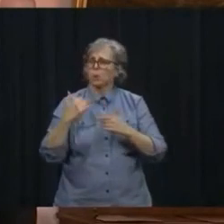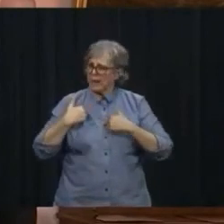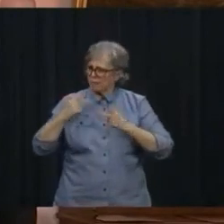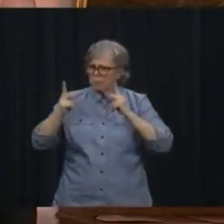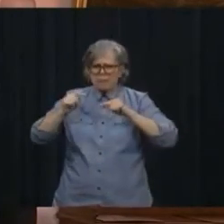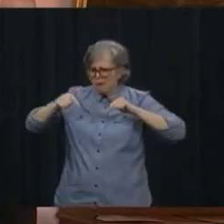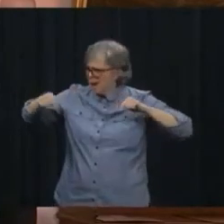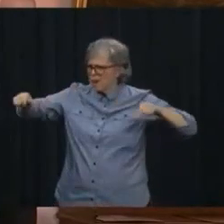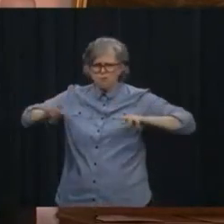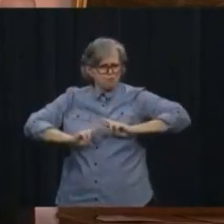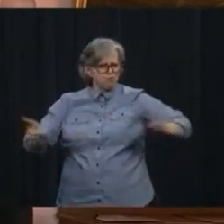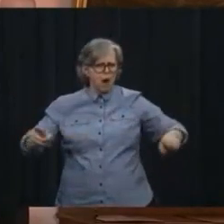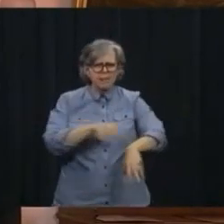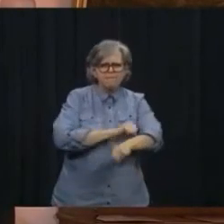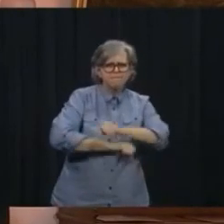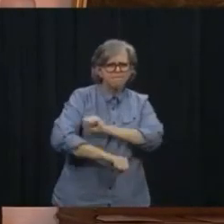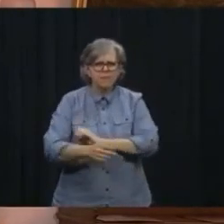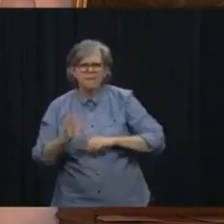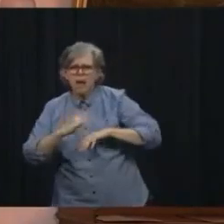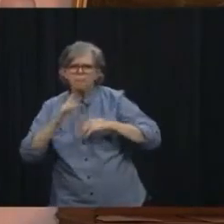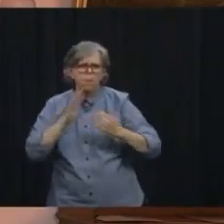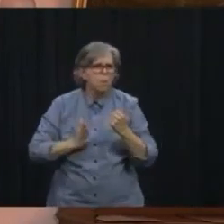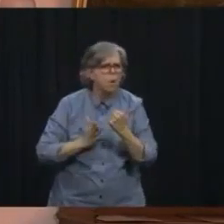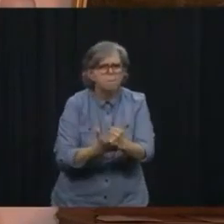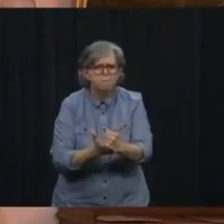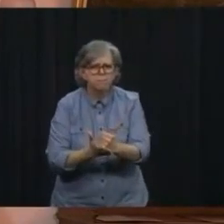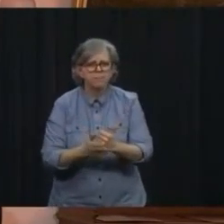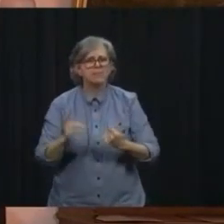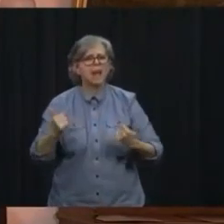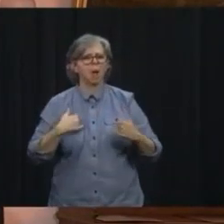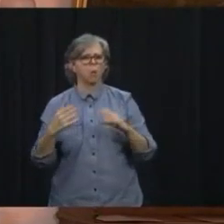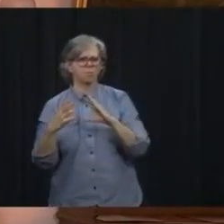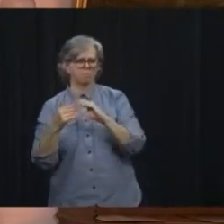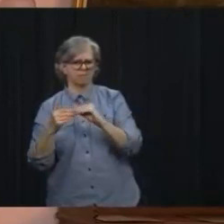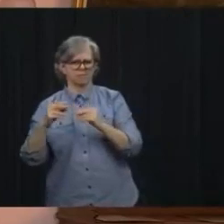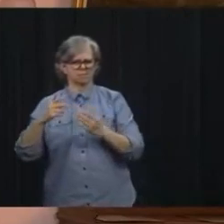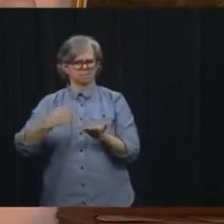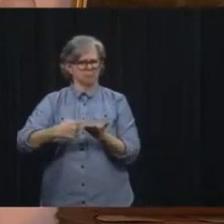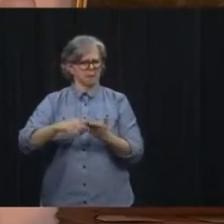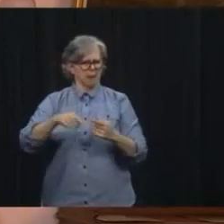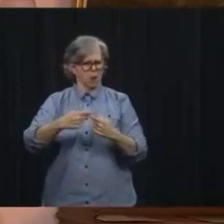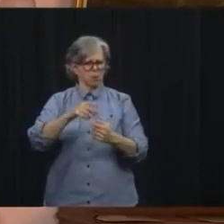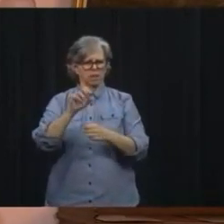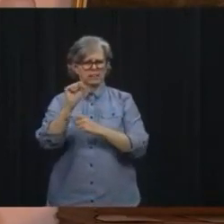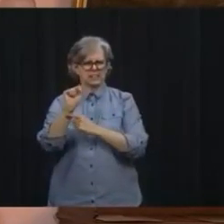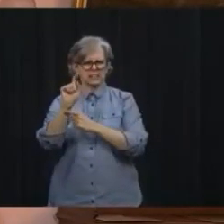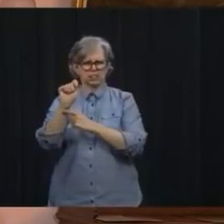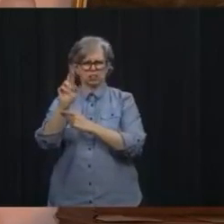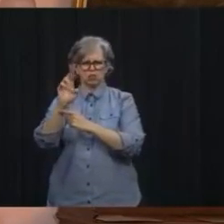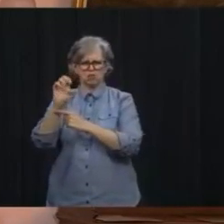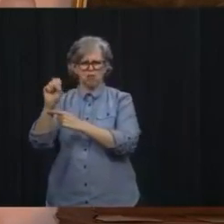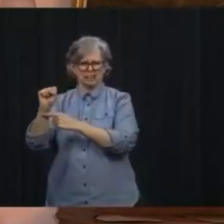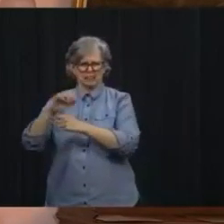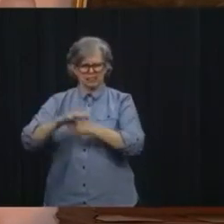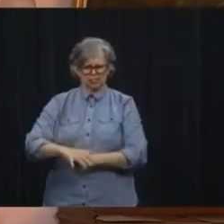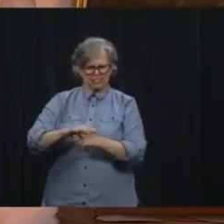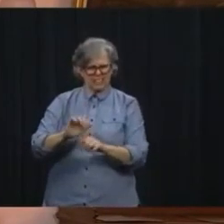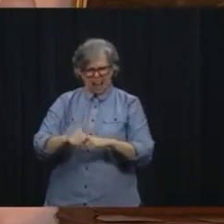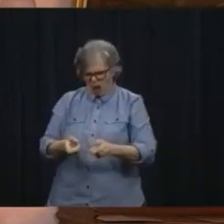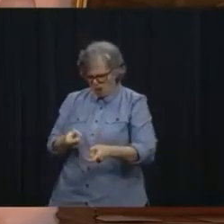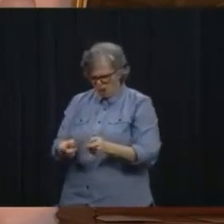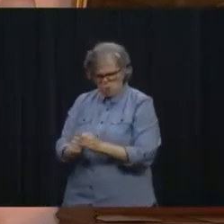days, and make those available to everyone. If you're in crisis right now, please use the crisis text line, which is for